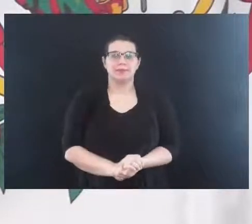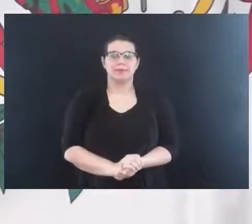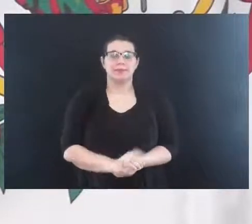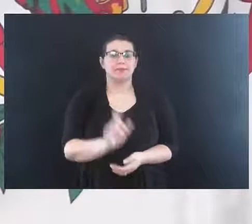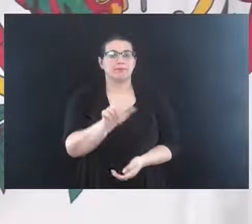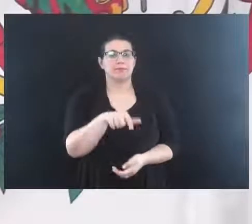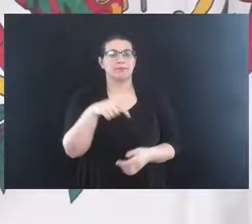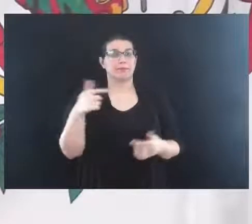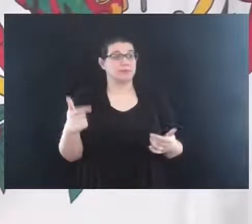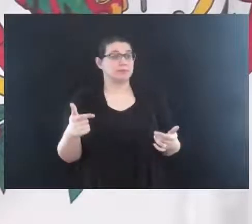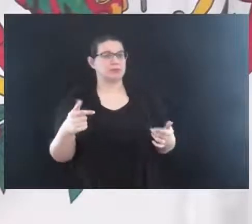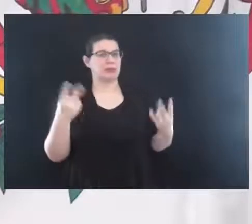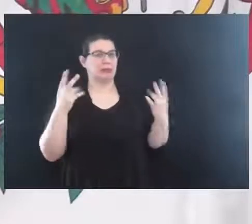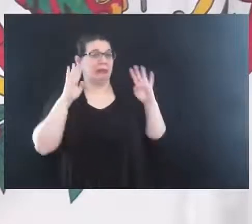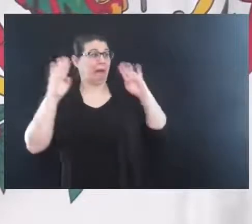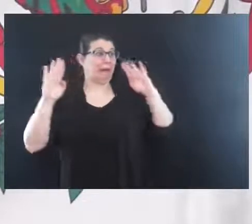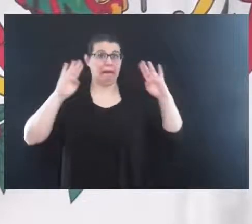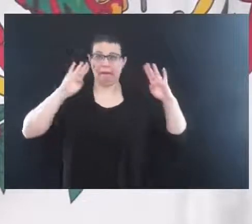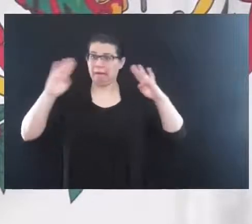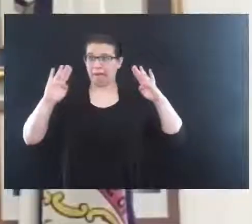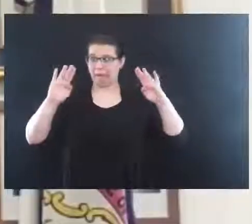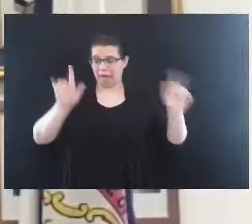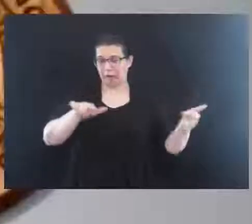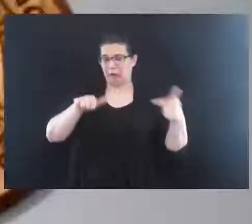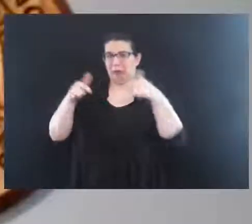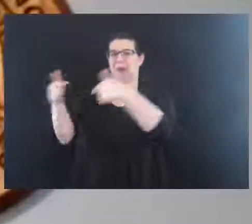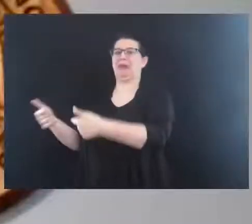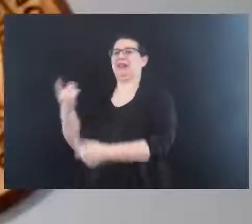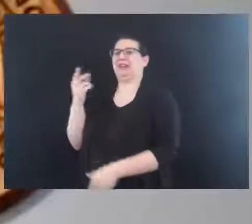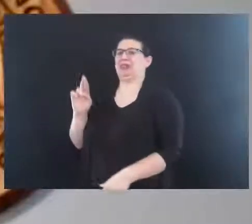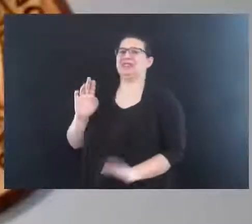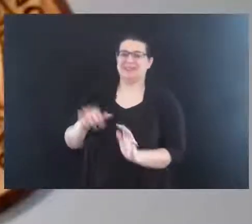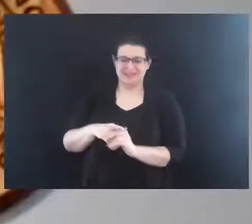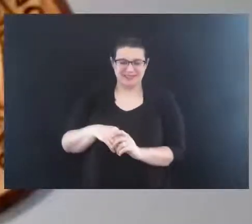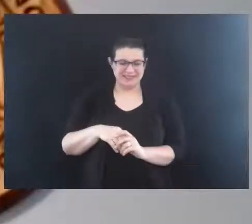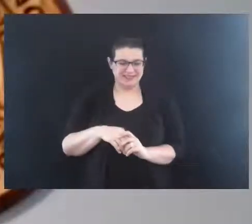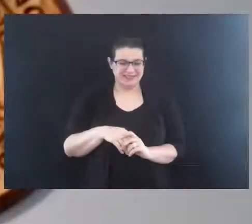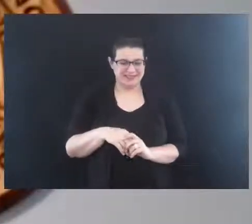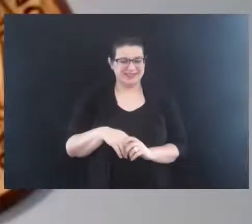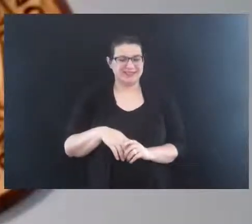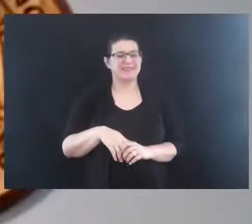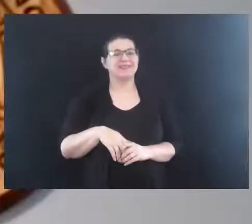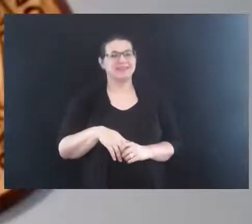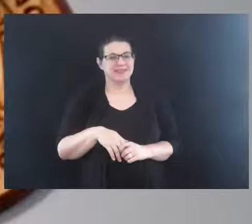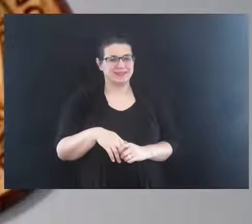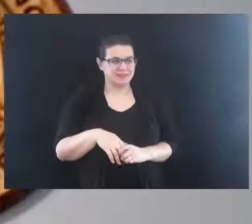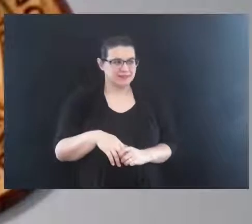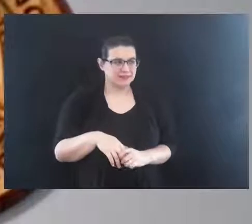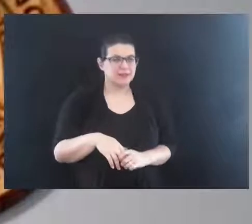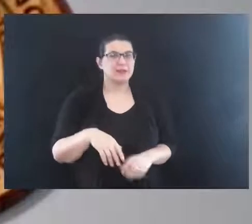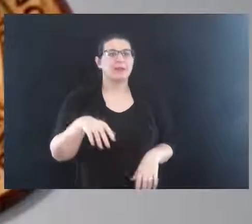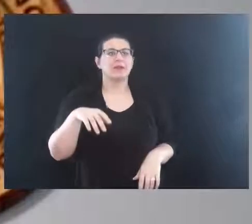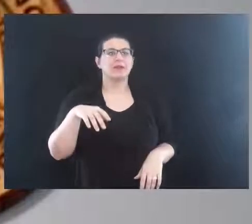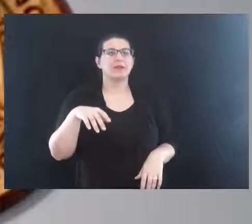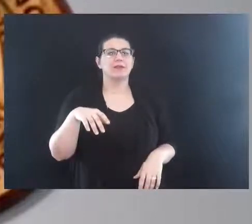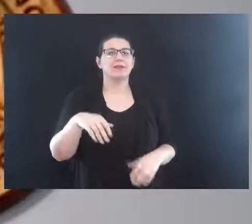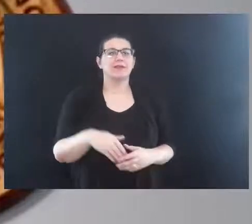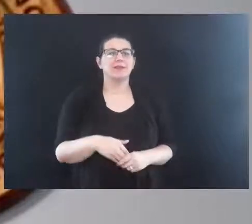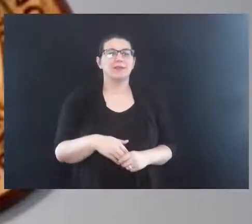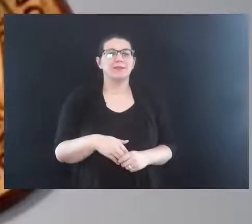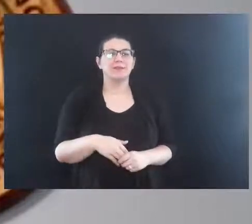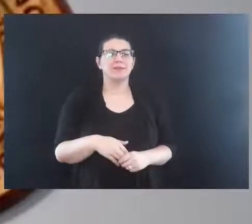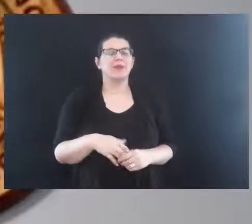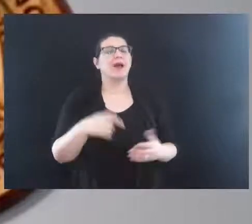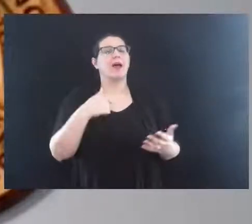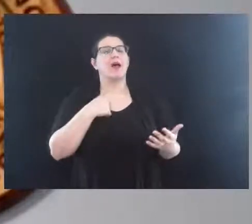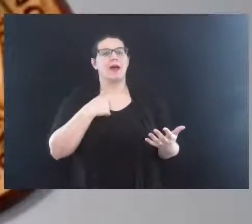Thank you, Governor Justice. Go ahead, Doctor. Thank you, Governor Justice, and thank you to your wonderful team for allowing us to be on